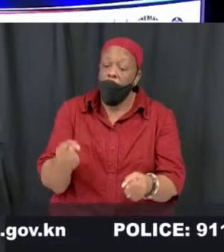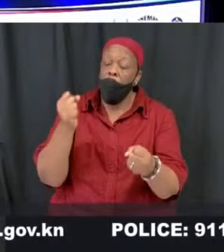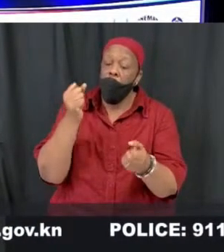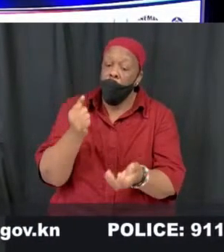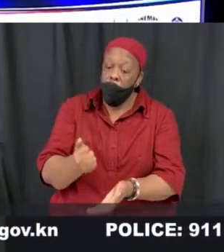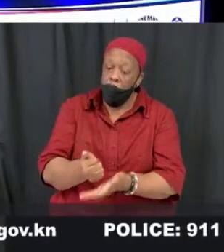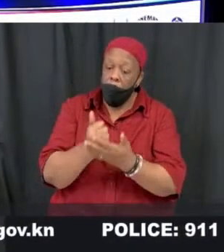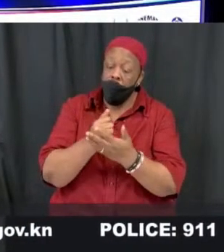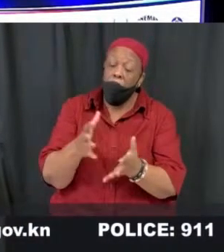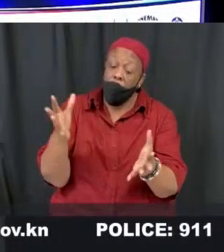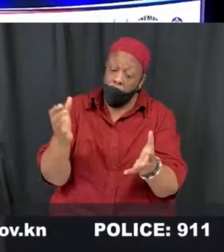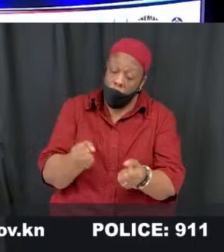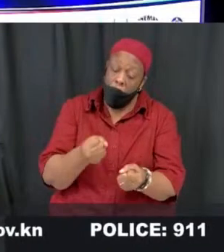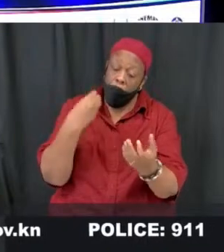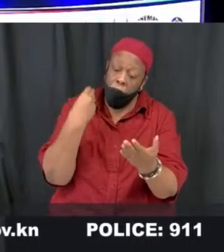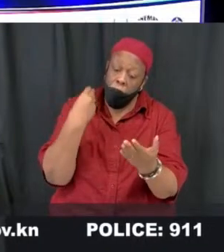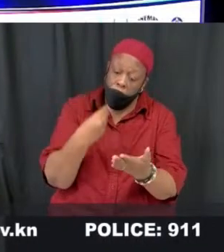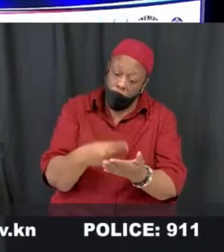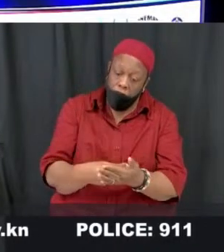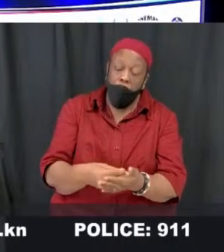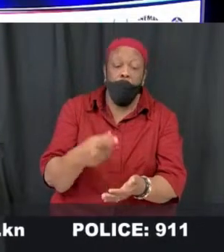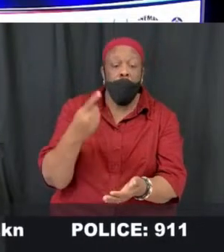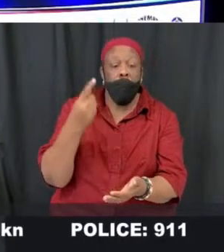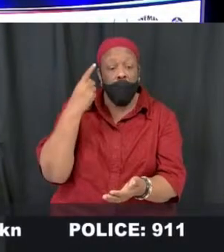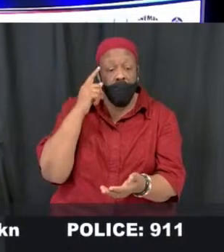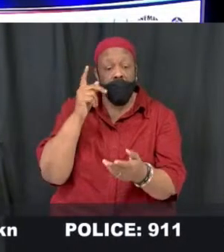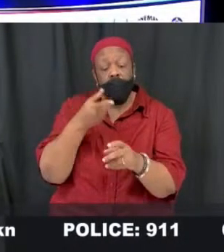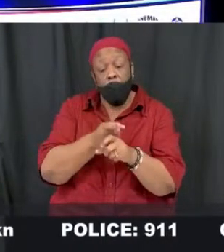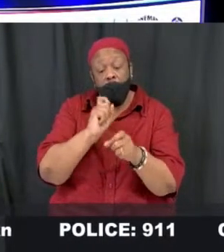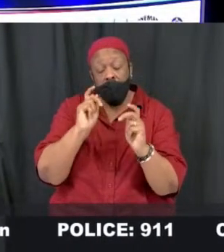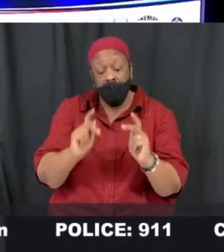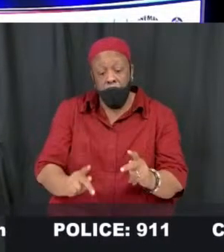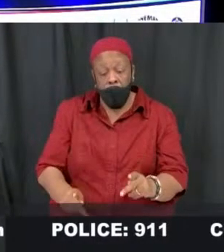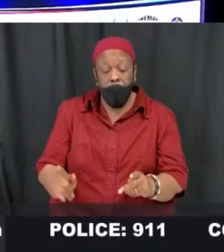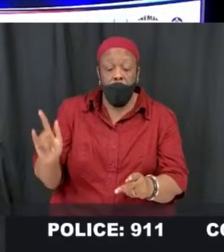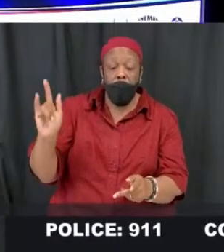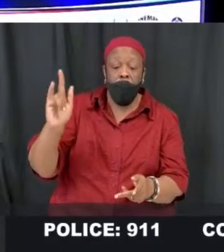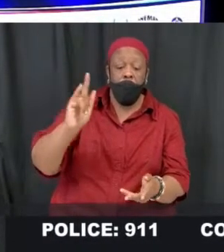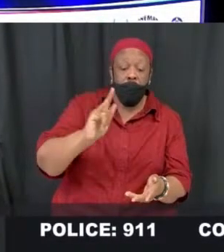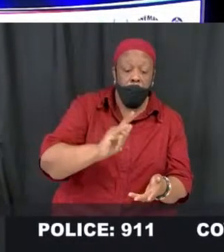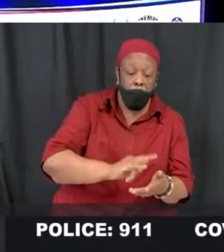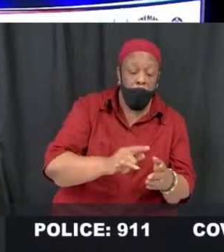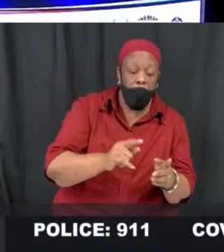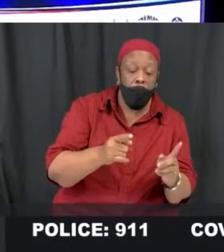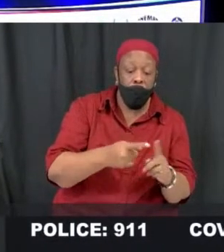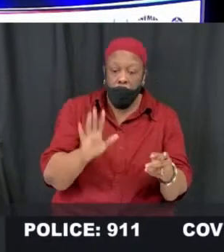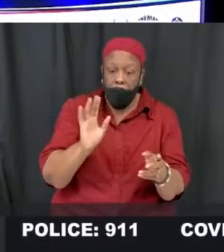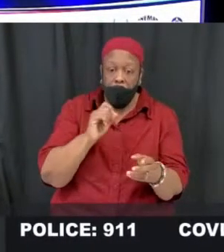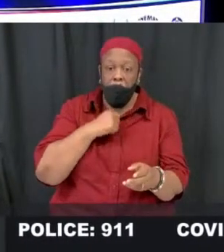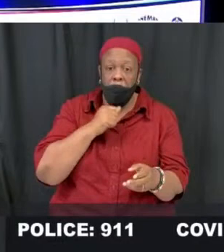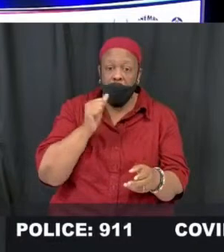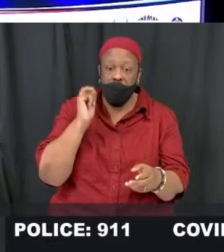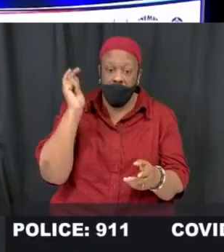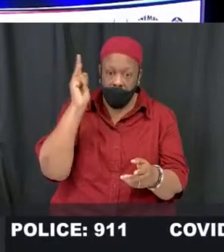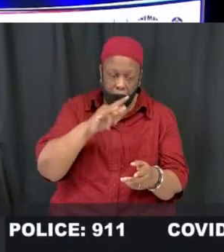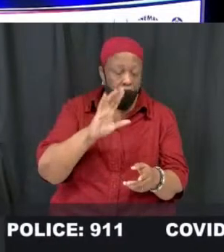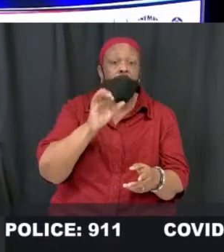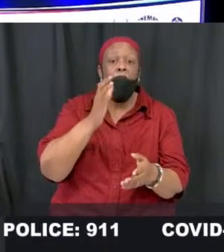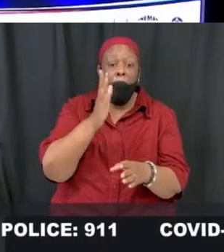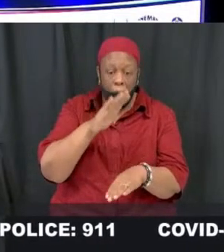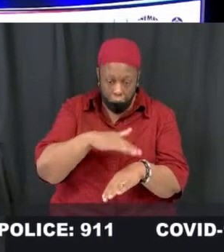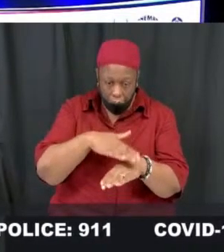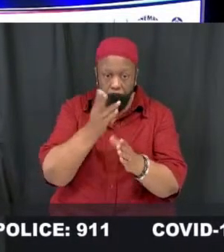coming to our shores in the next few weeks, once we are able, to support the minister